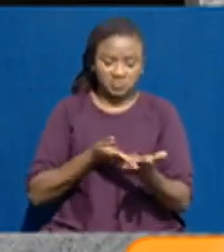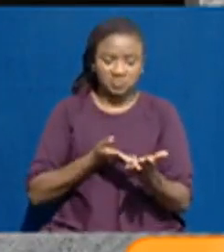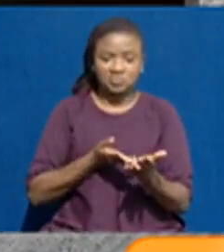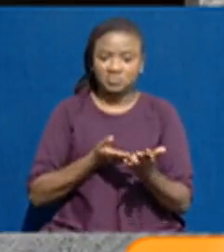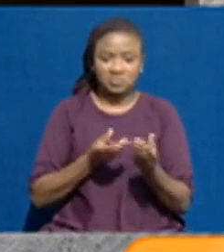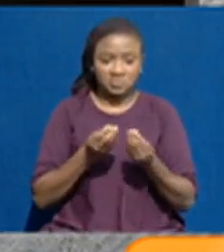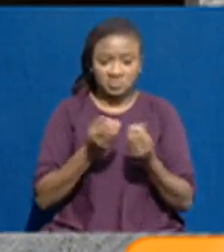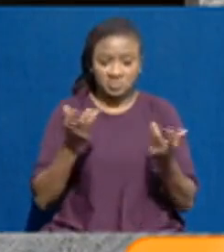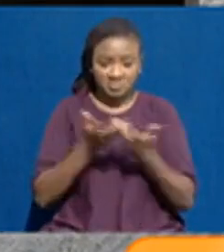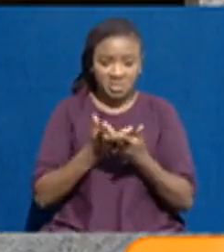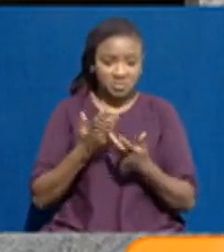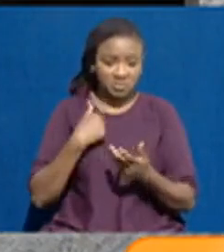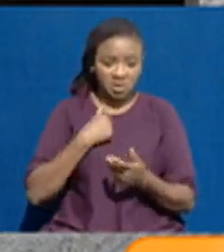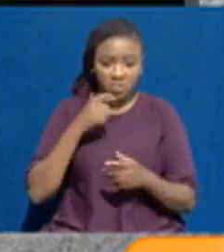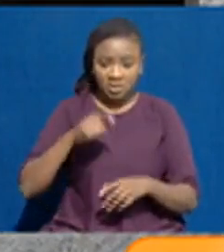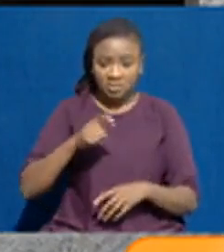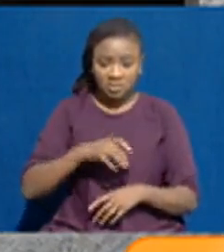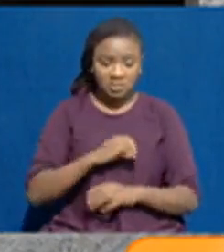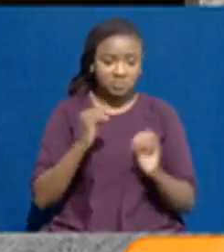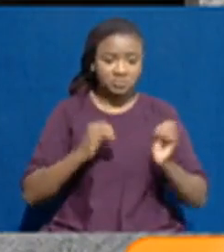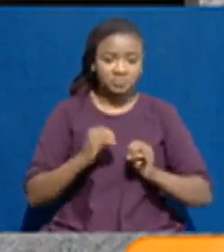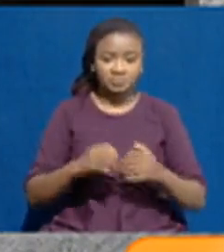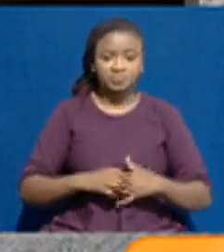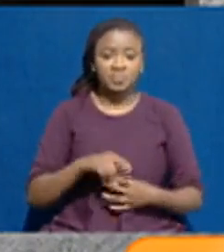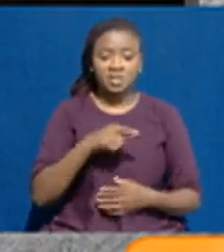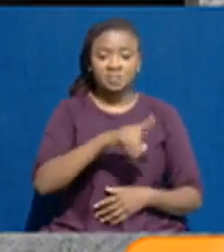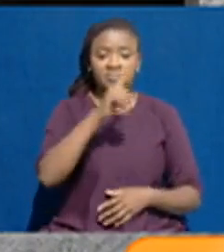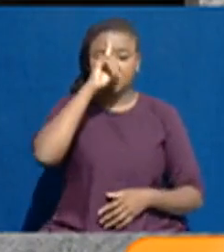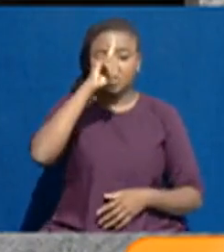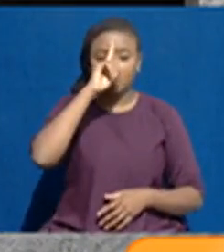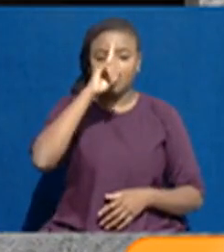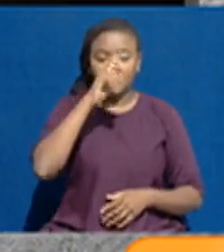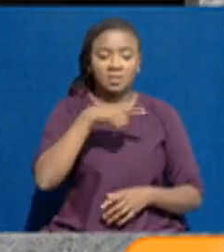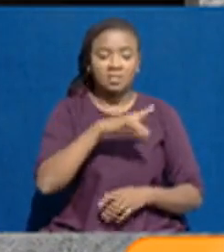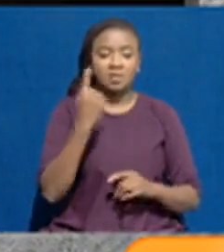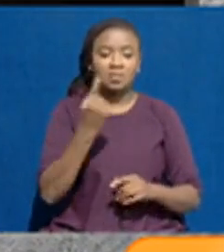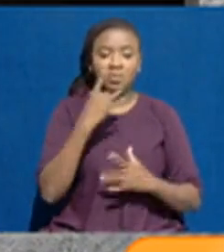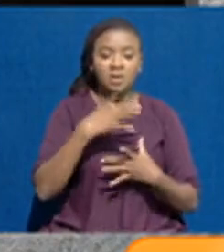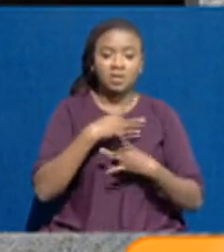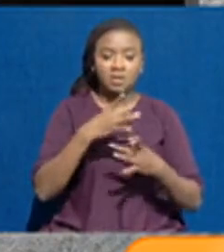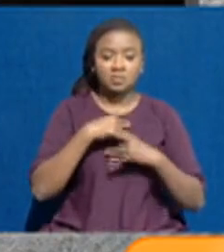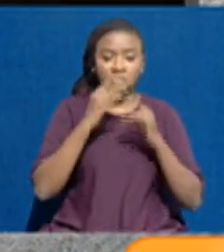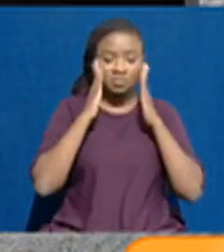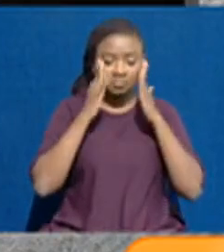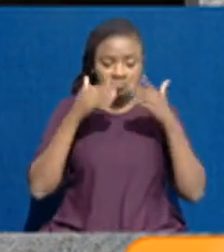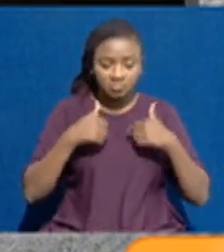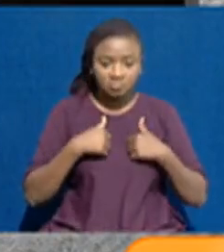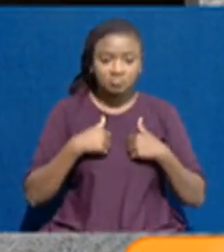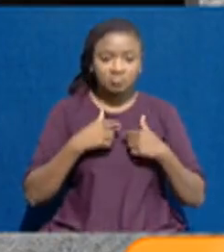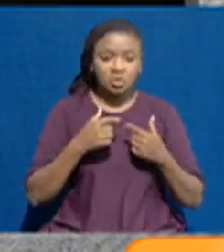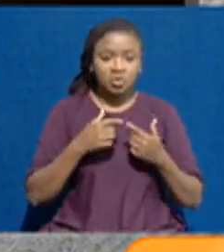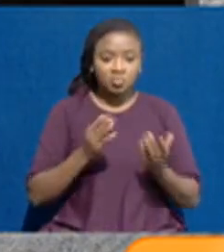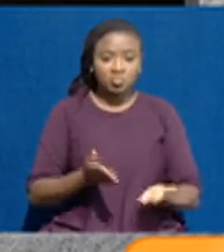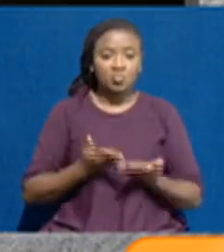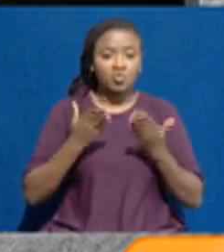asked. They are setting their own exam. They are interested in providing offices